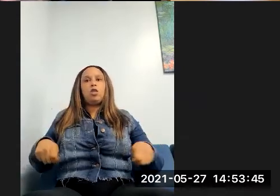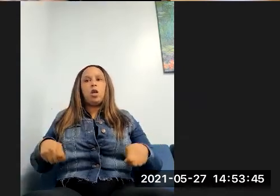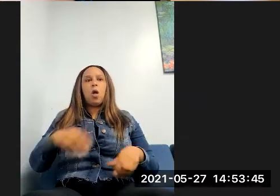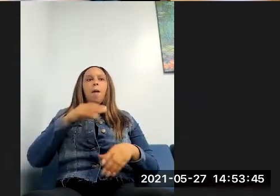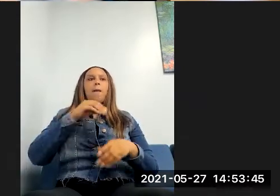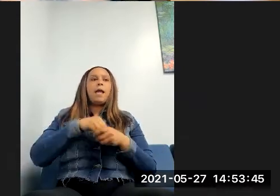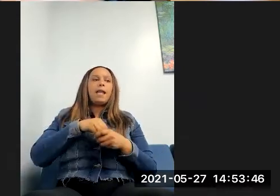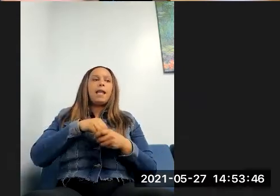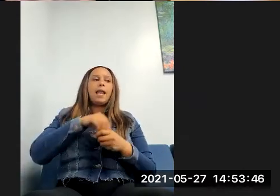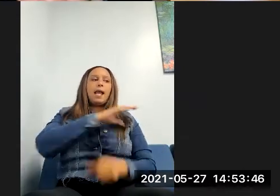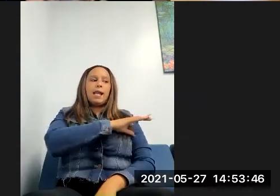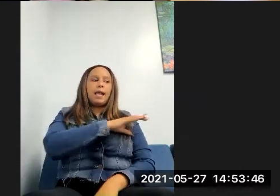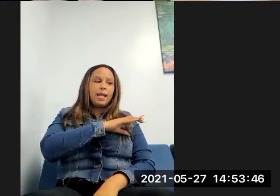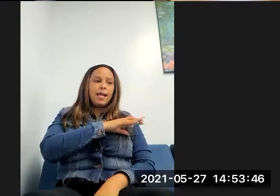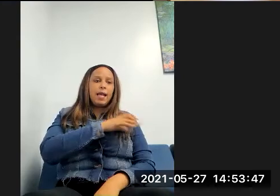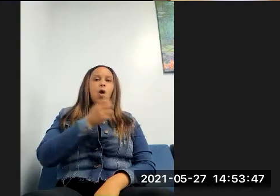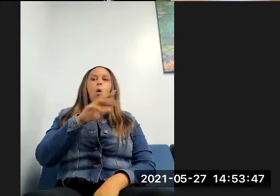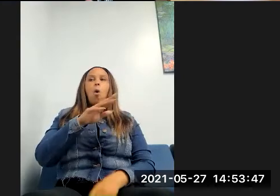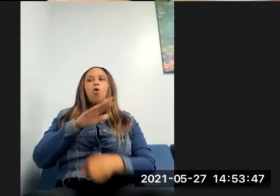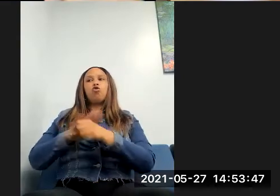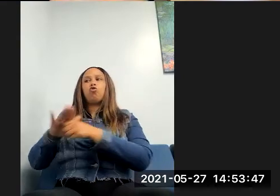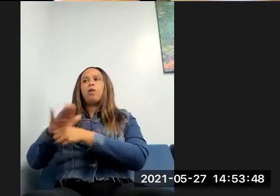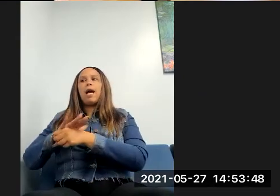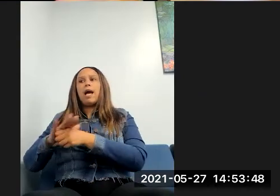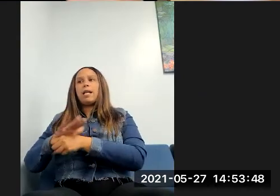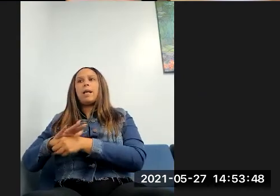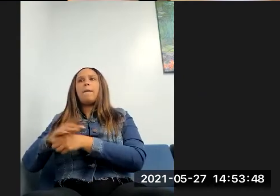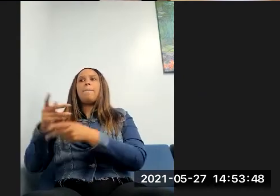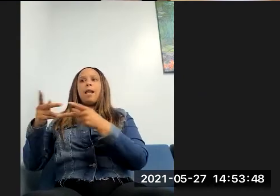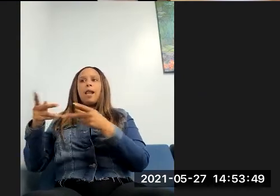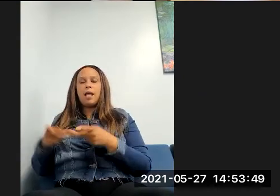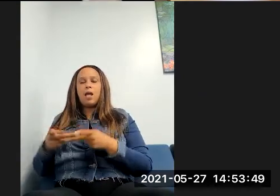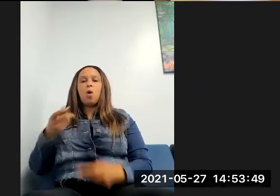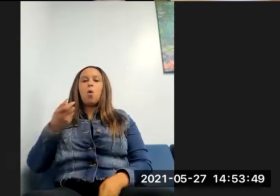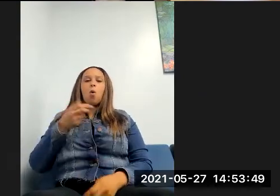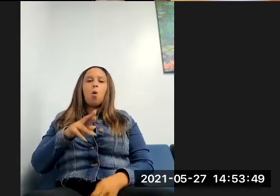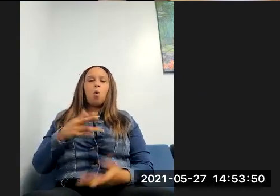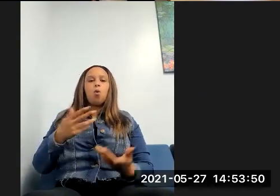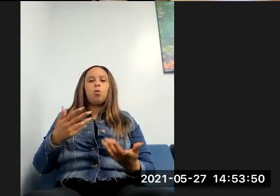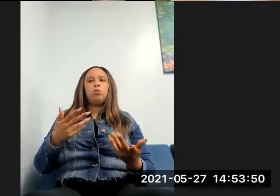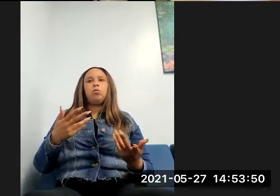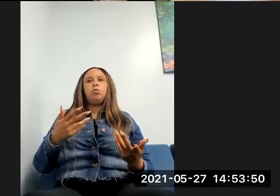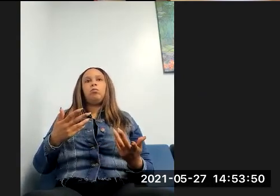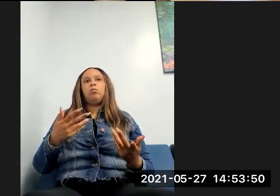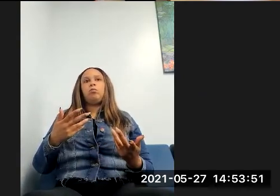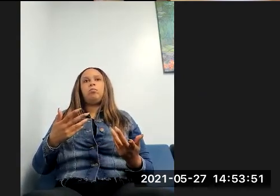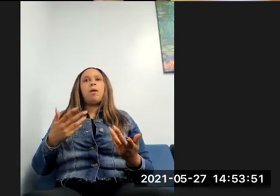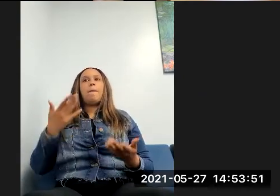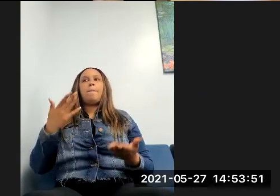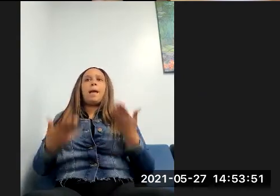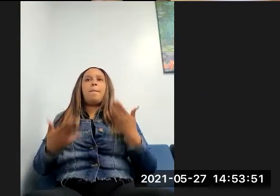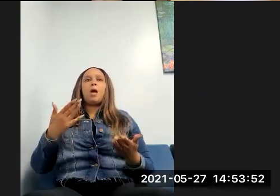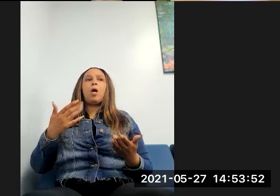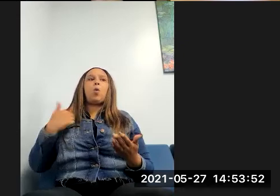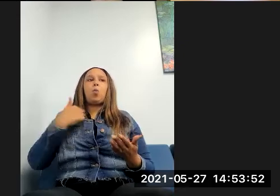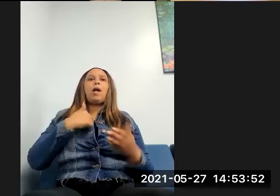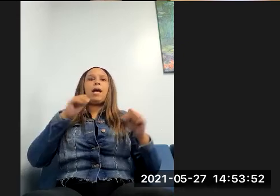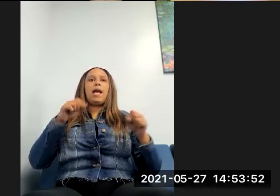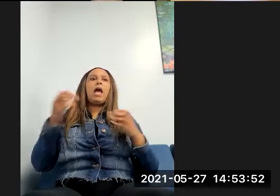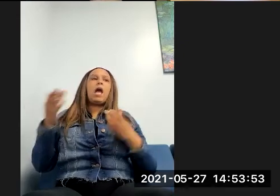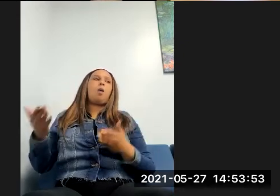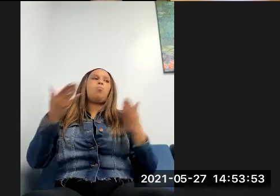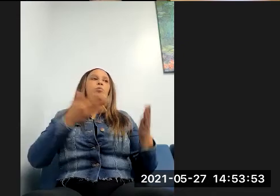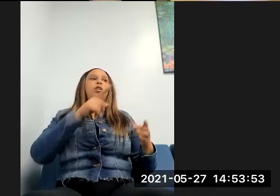area, the surrounding neighborhoods, and in a unusual circumstances, we can even bring stuff to people's